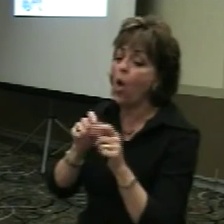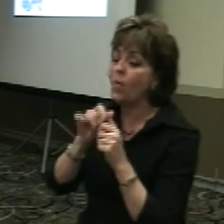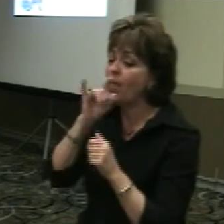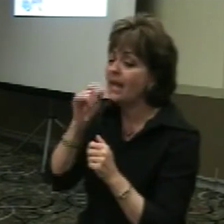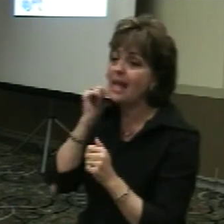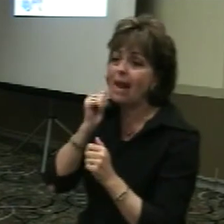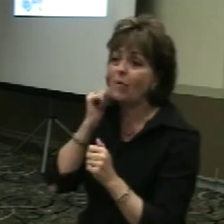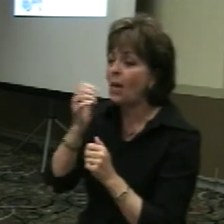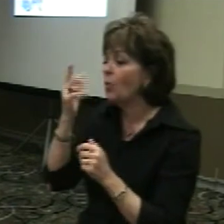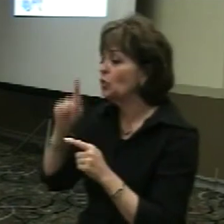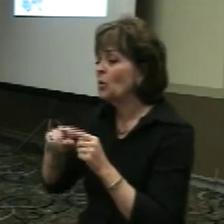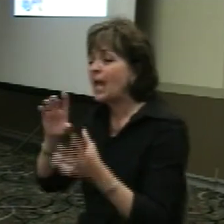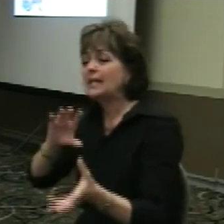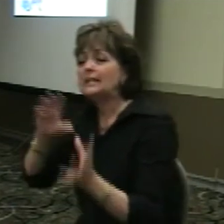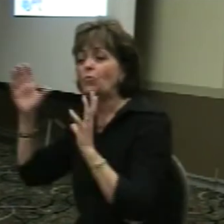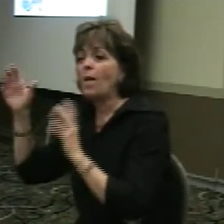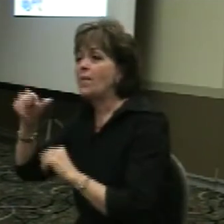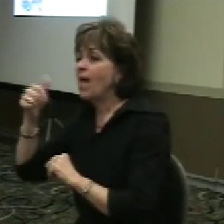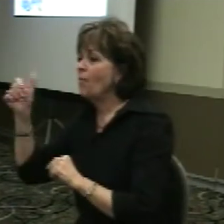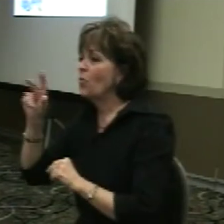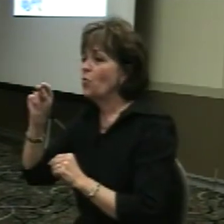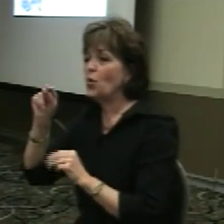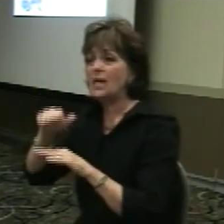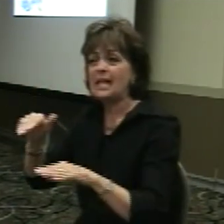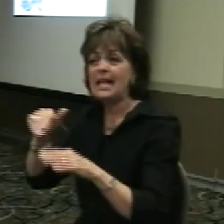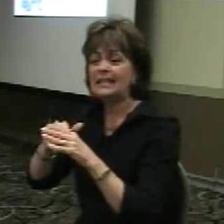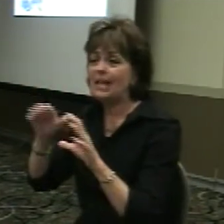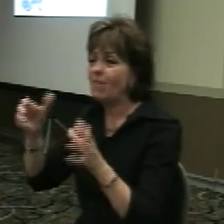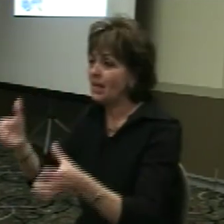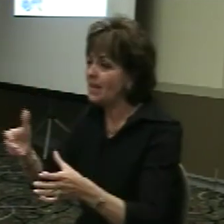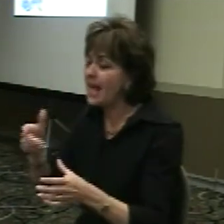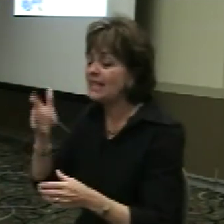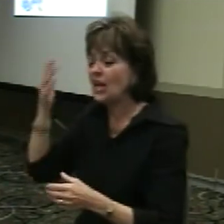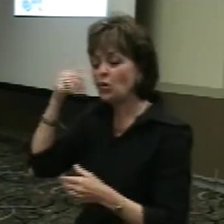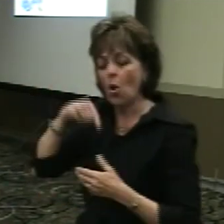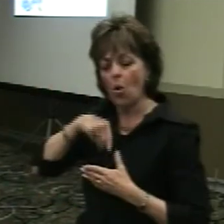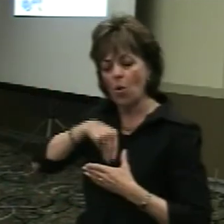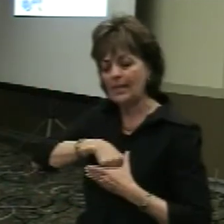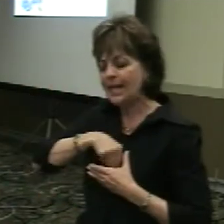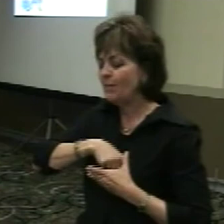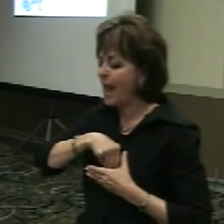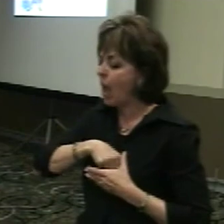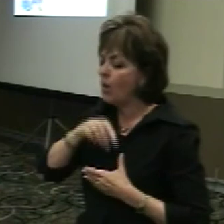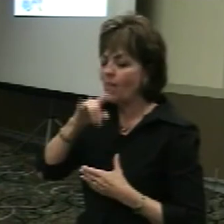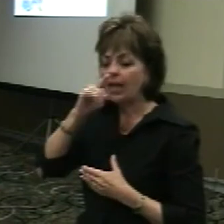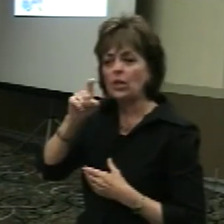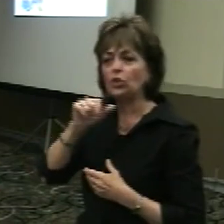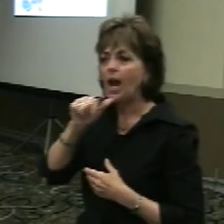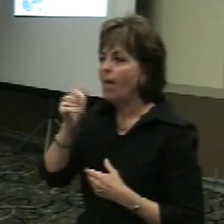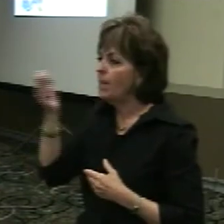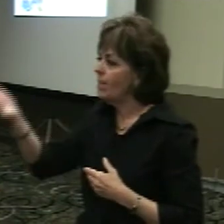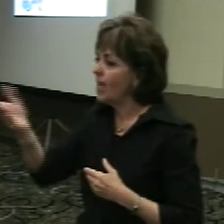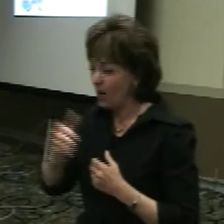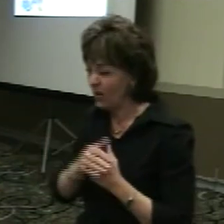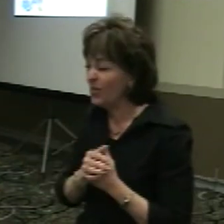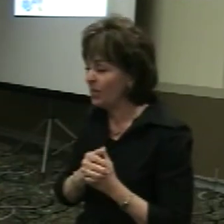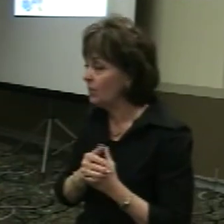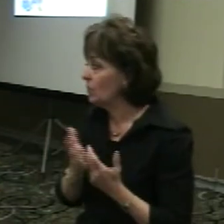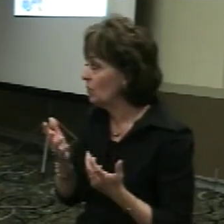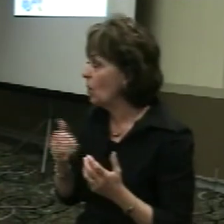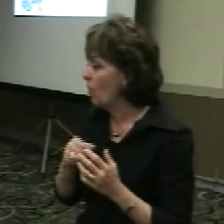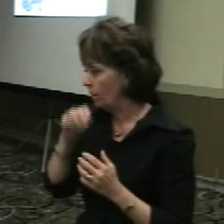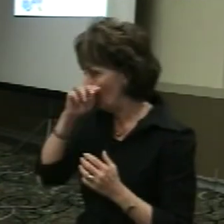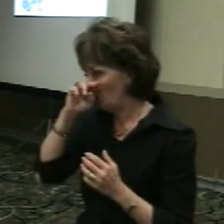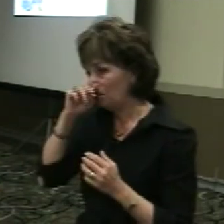because you can't disrupt the other 30 kids in the class. And deep down that kid shouldn't be in there. Mm-hmm. You know what I mean? So